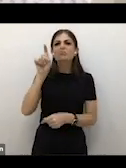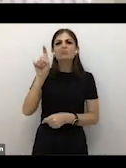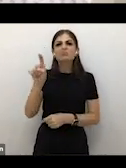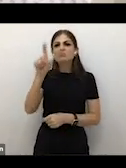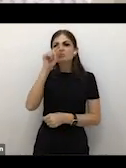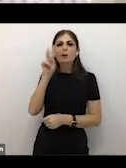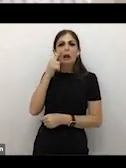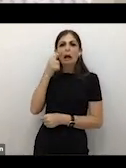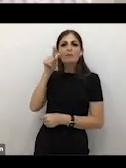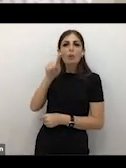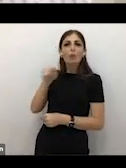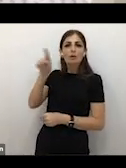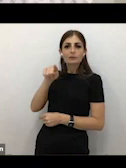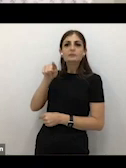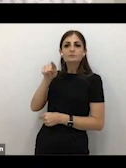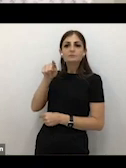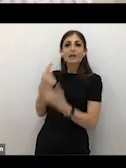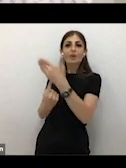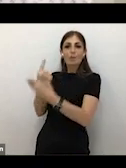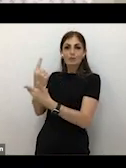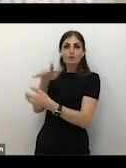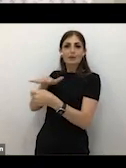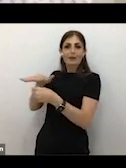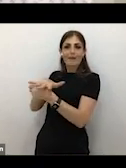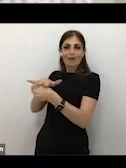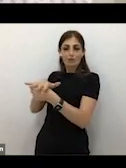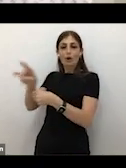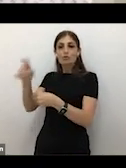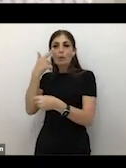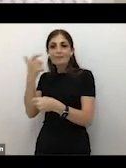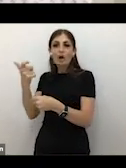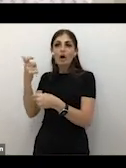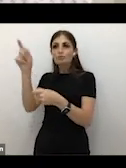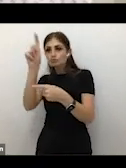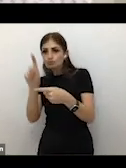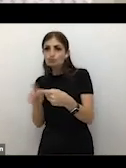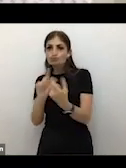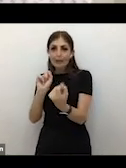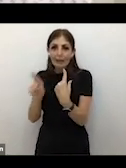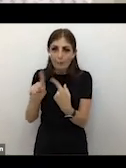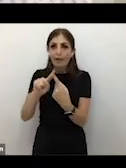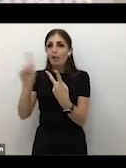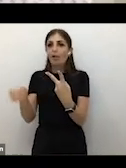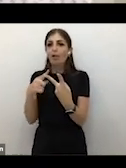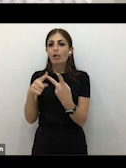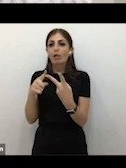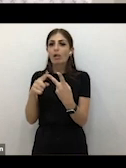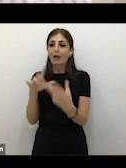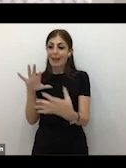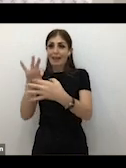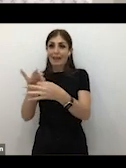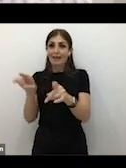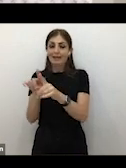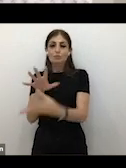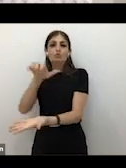page, to the Creative Leadership Program opportunity page. And there you'll be able to find our email address and a link to book